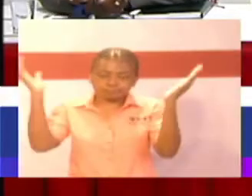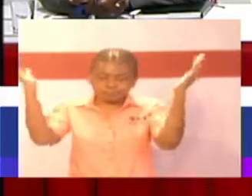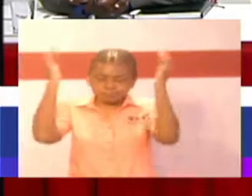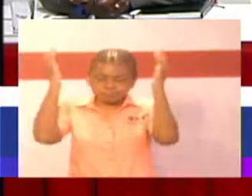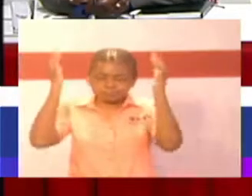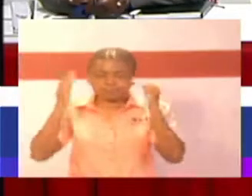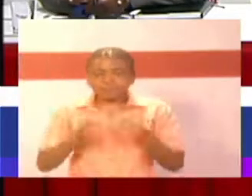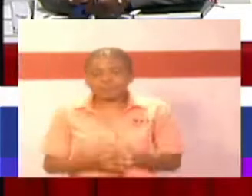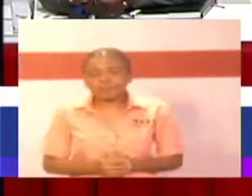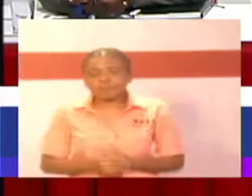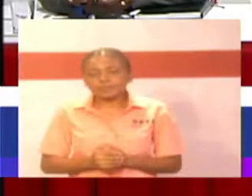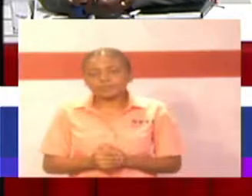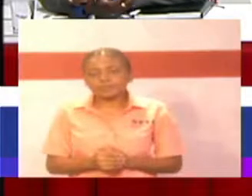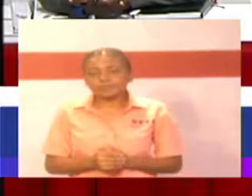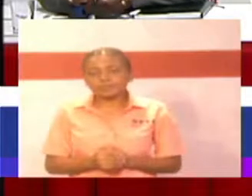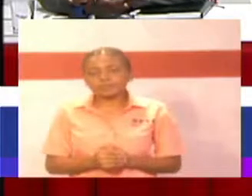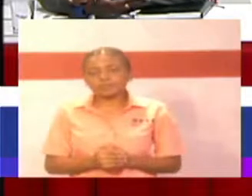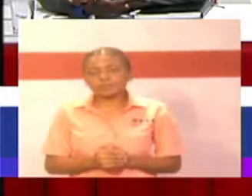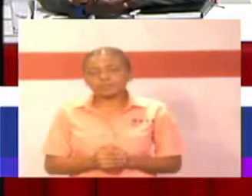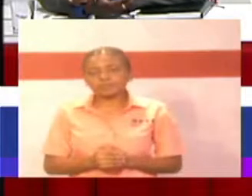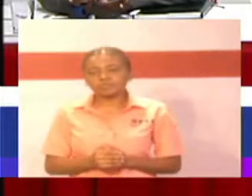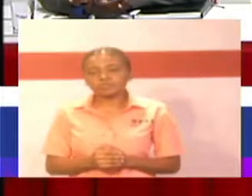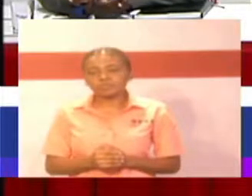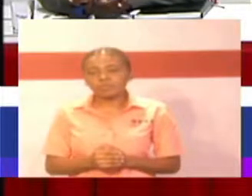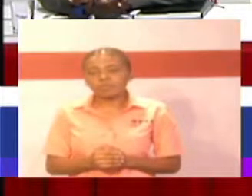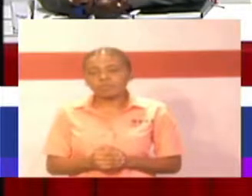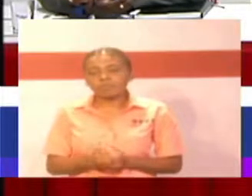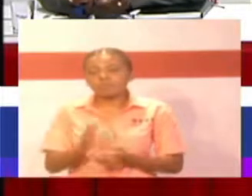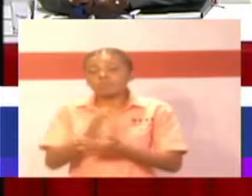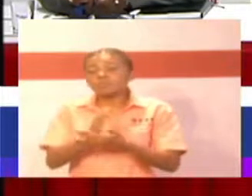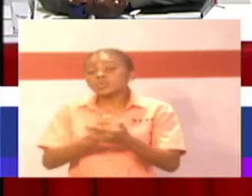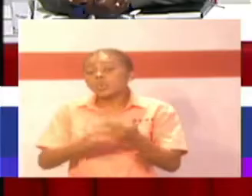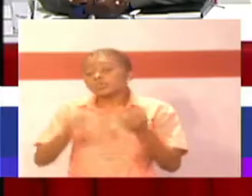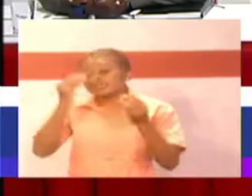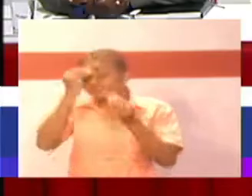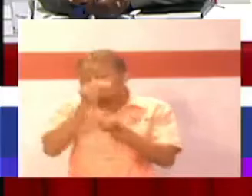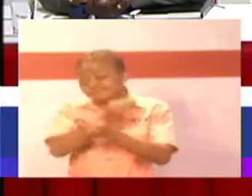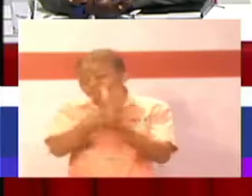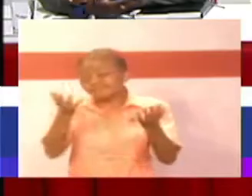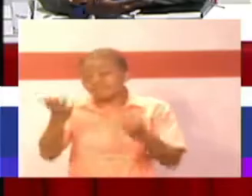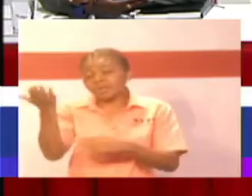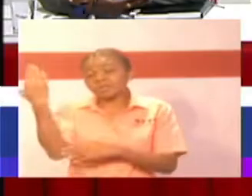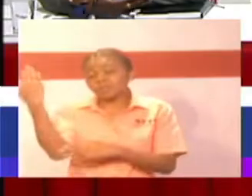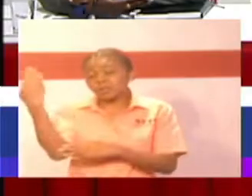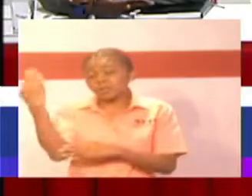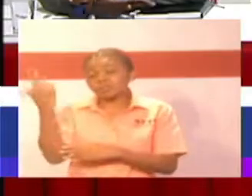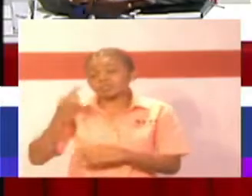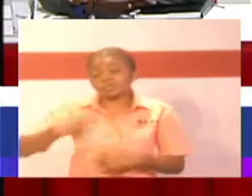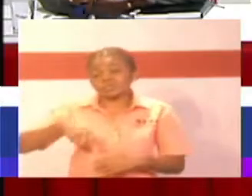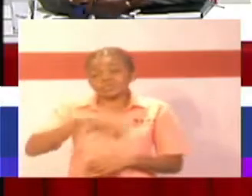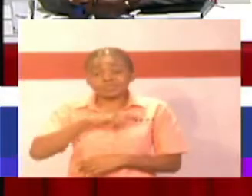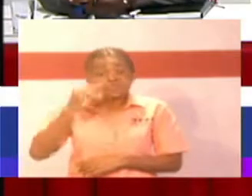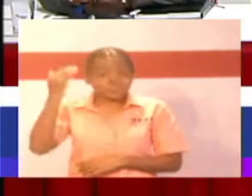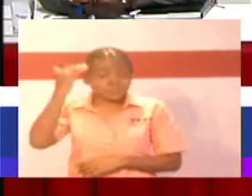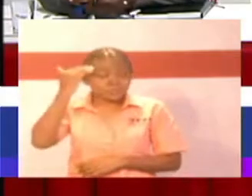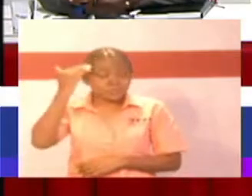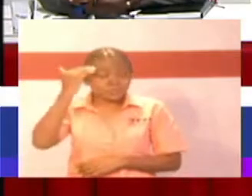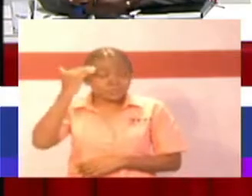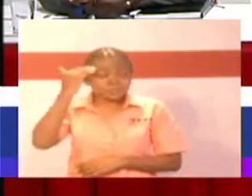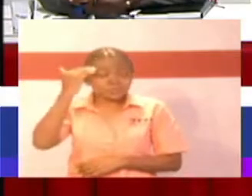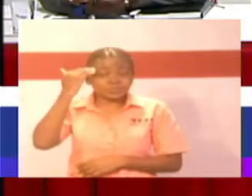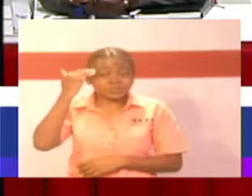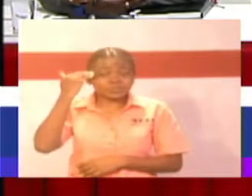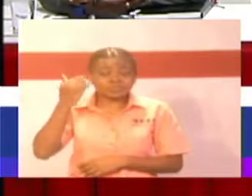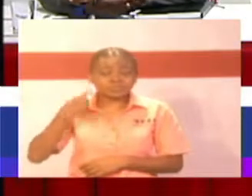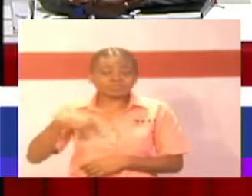up on some of the information that Dr. Best would have shared, as we are aware, as we move into what they